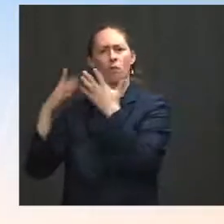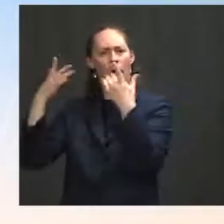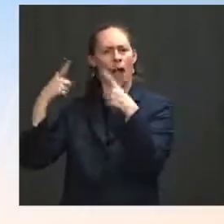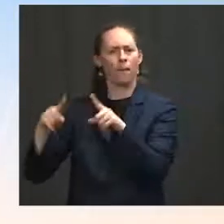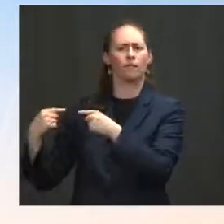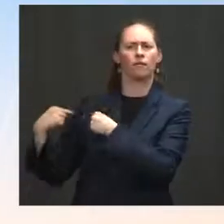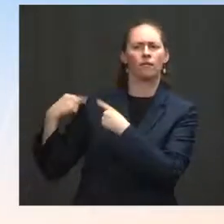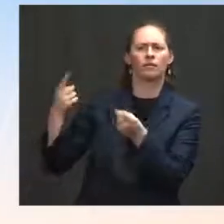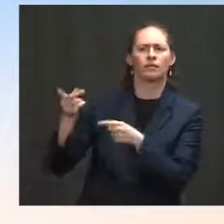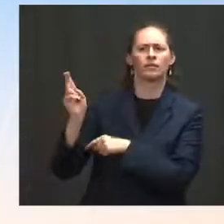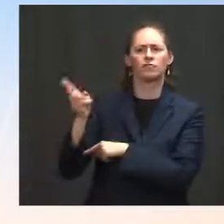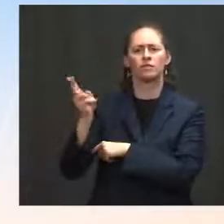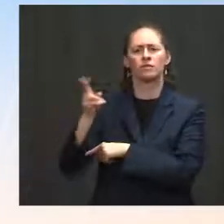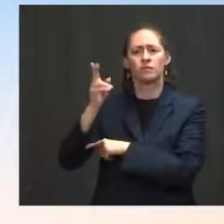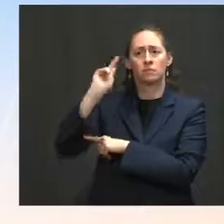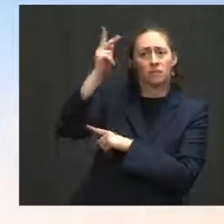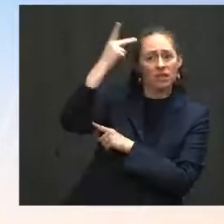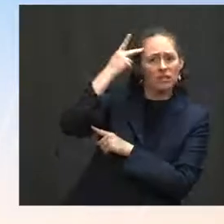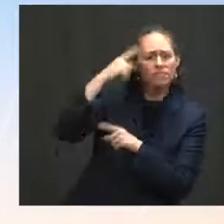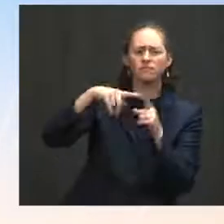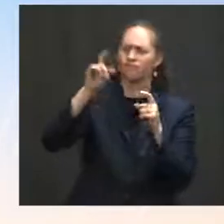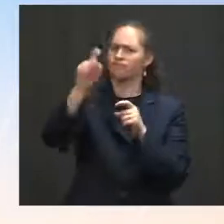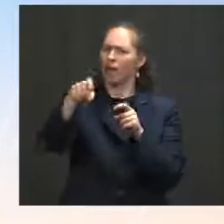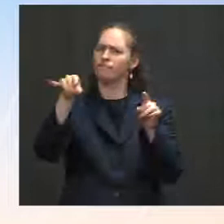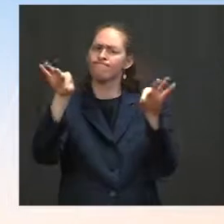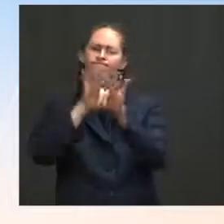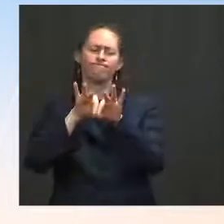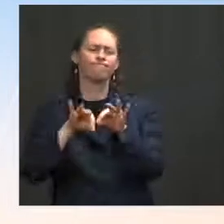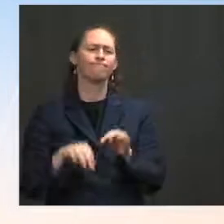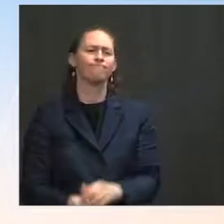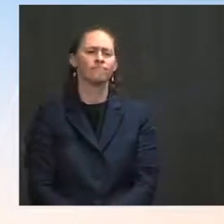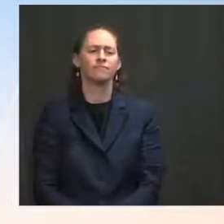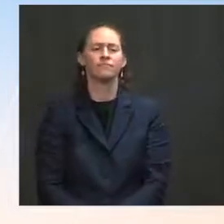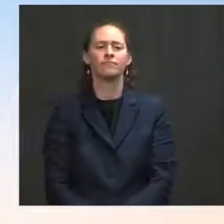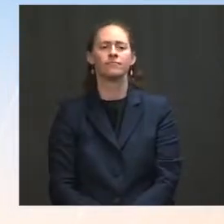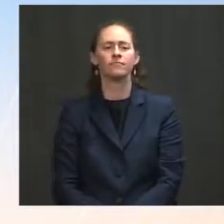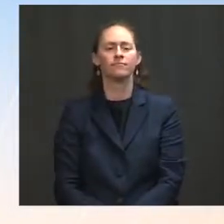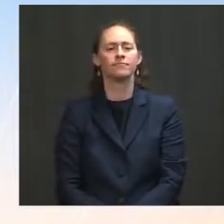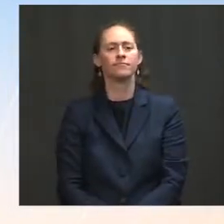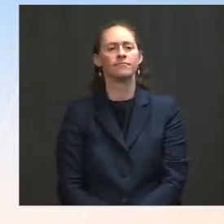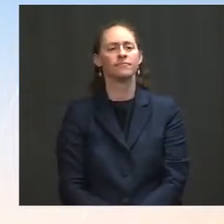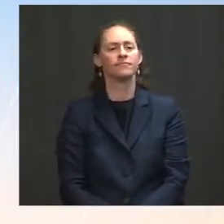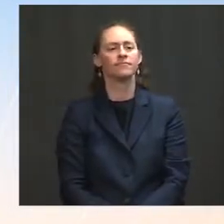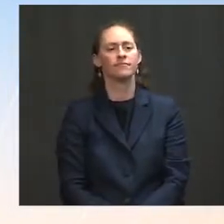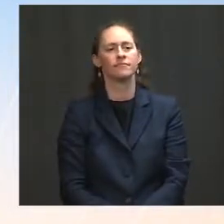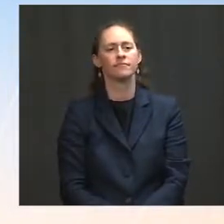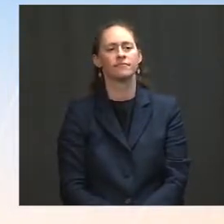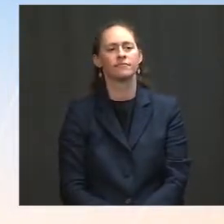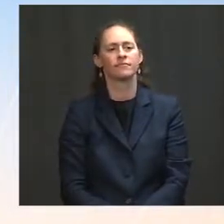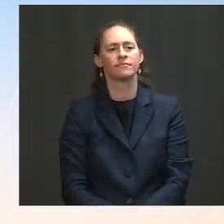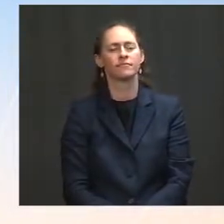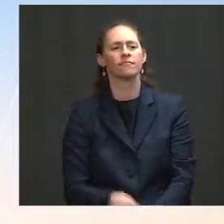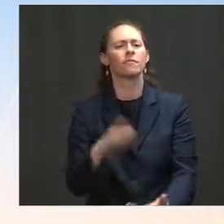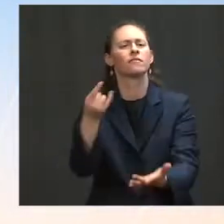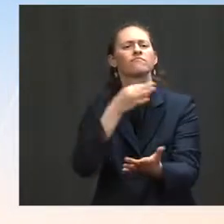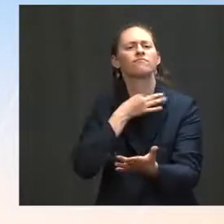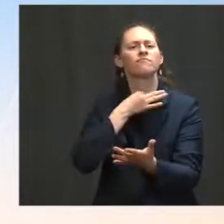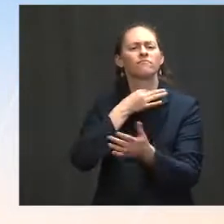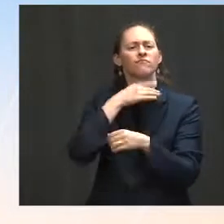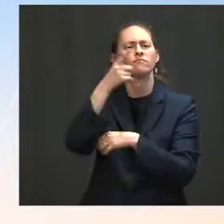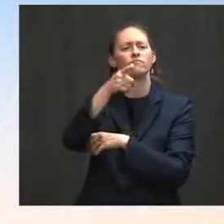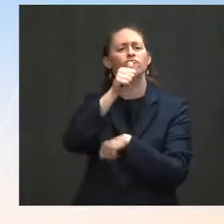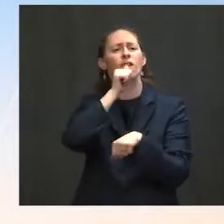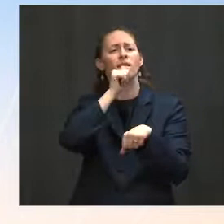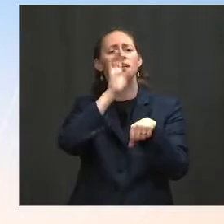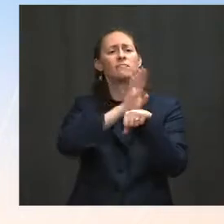you, Jen. Thank you. Go ahead. I just want to follow up on something you said about Pfizer before. You said this is a private sector company. Yeah. It's a company that's gotten billions of dollars from the